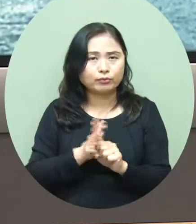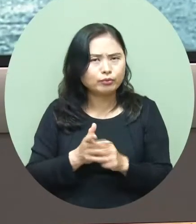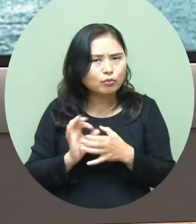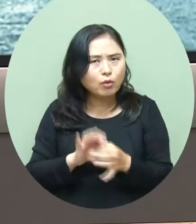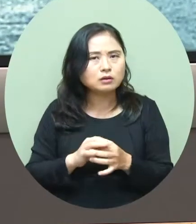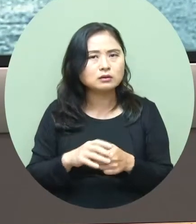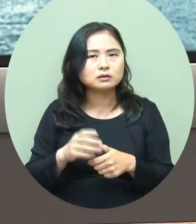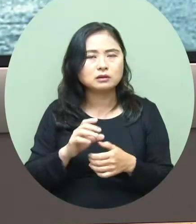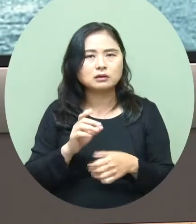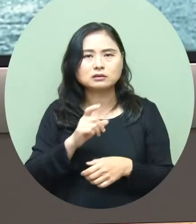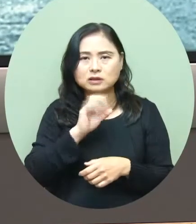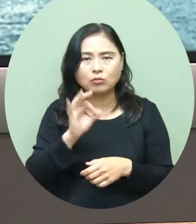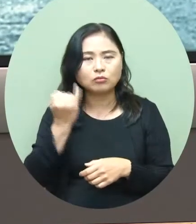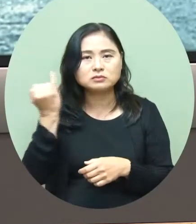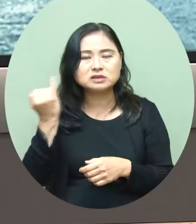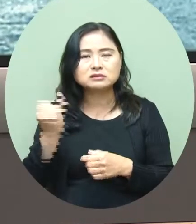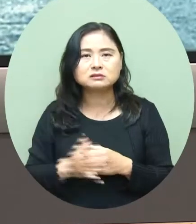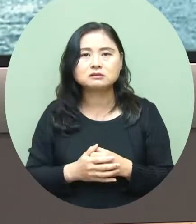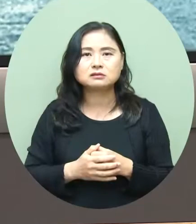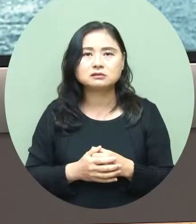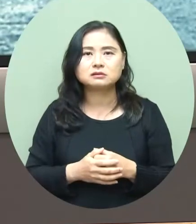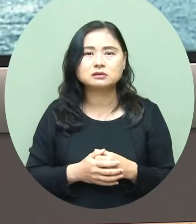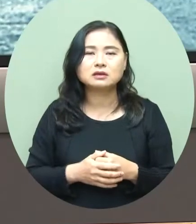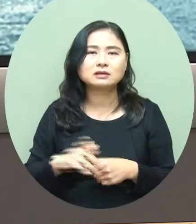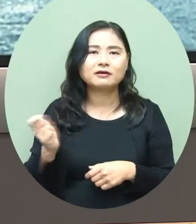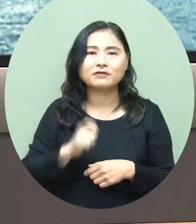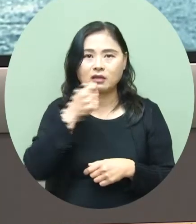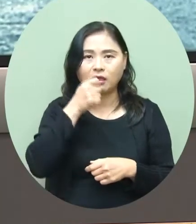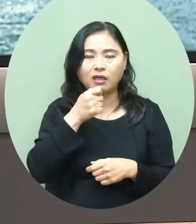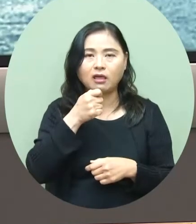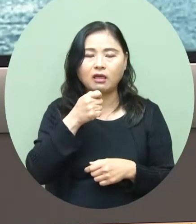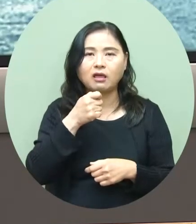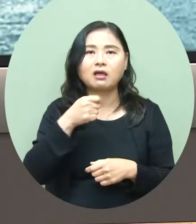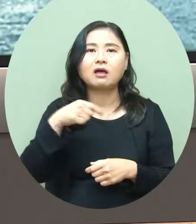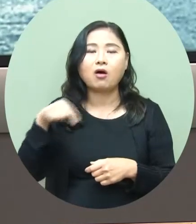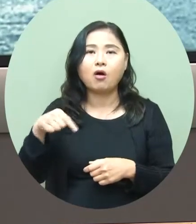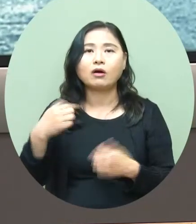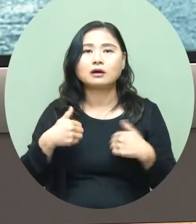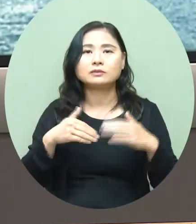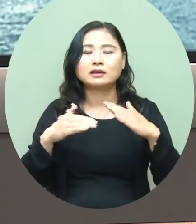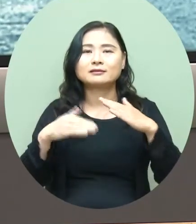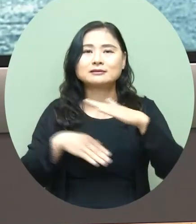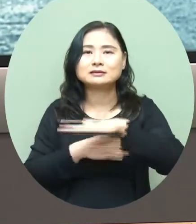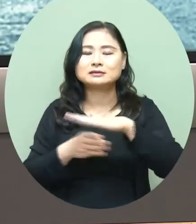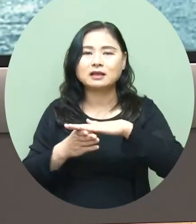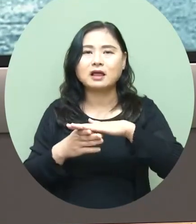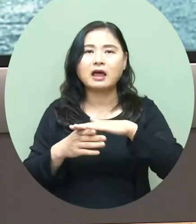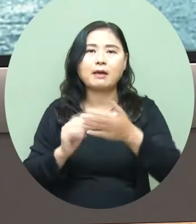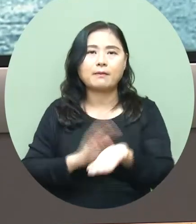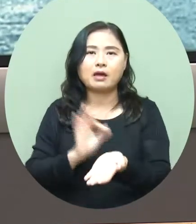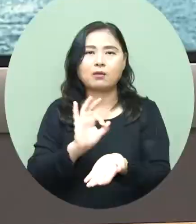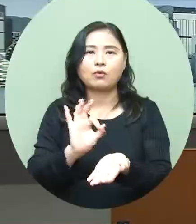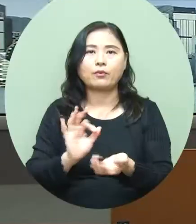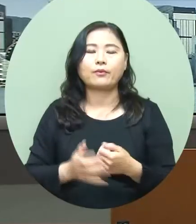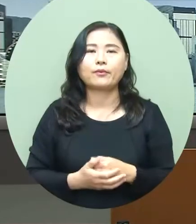We don't know if his death has to do with COVID yet, but the RAT test at the A&E department